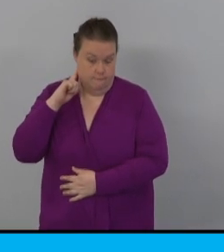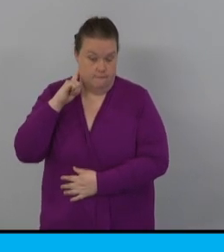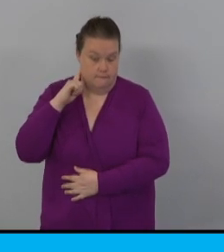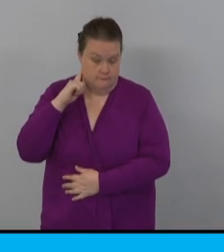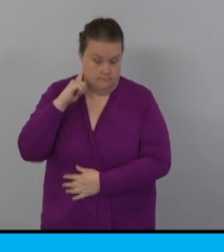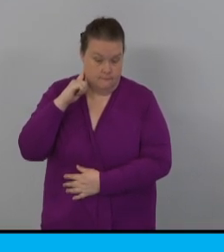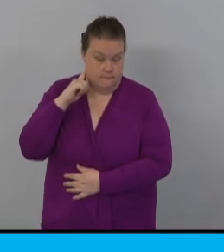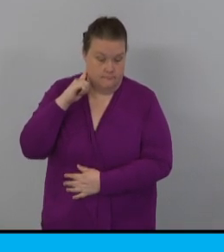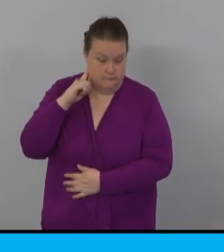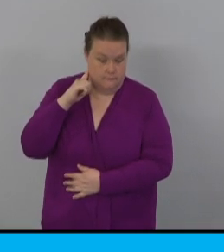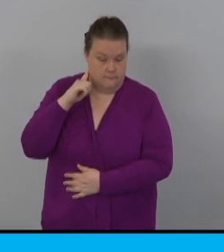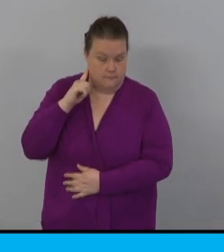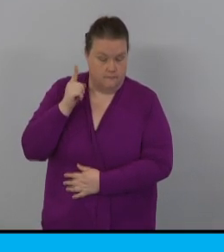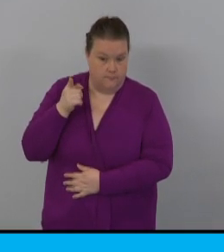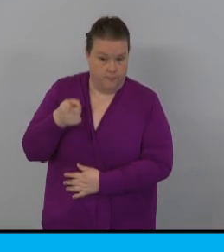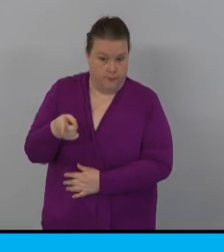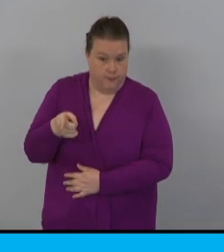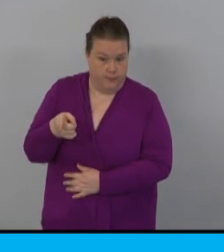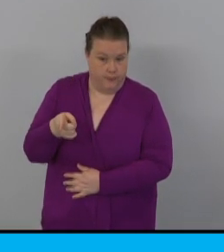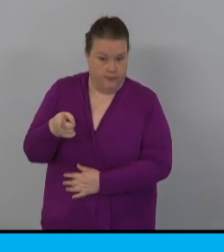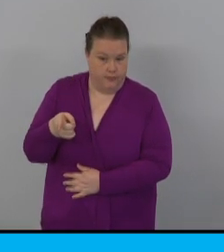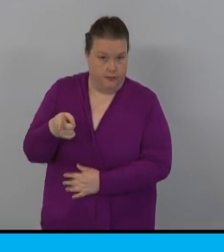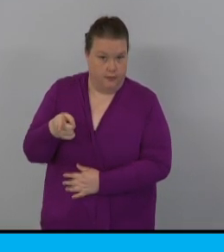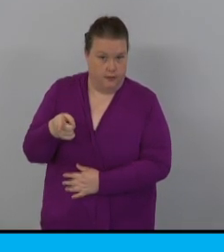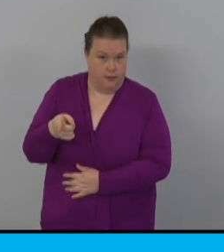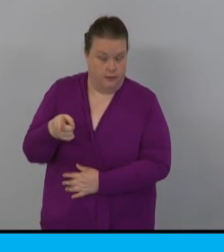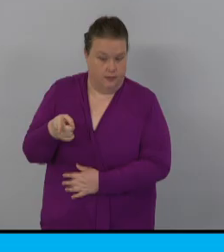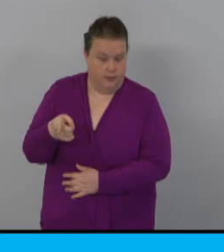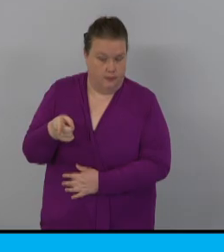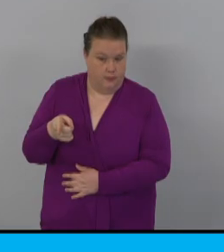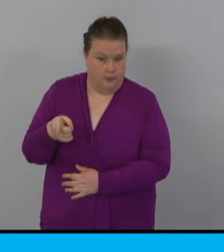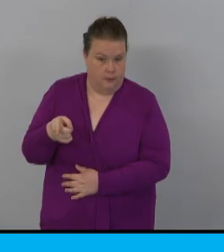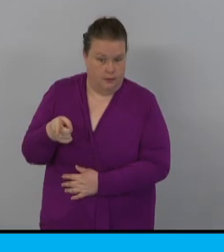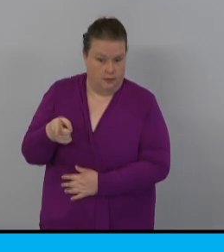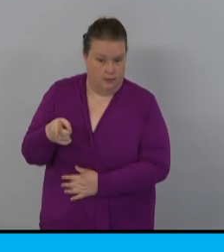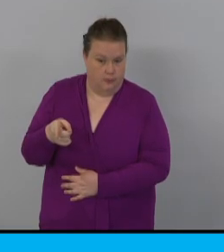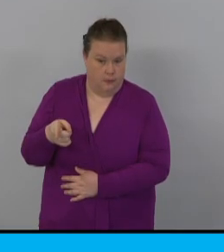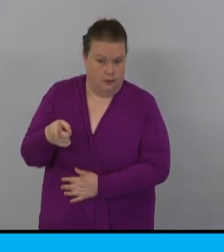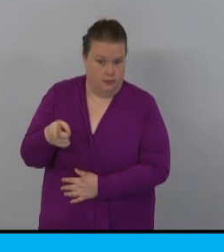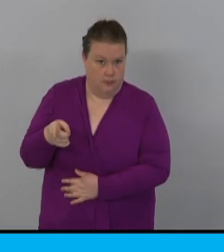the sources there. They are the ones that are dipping into